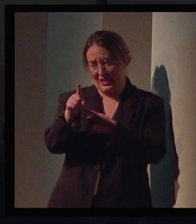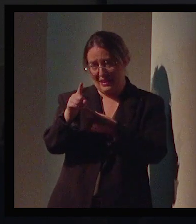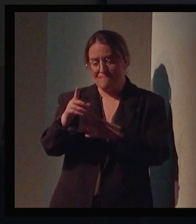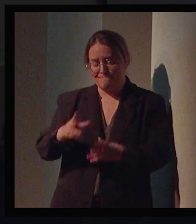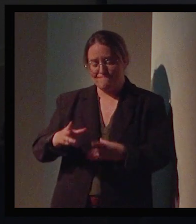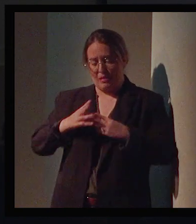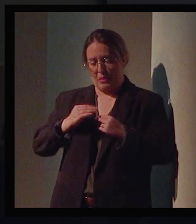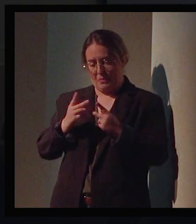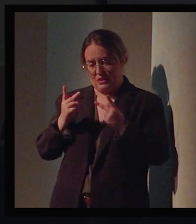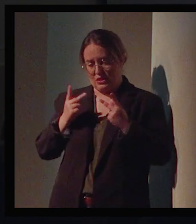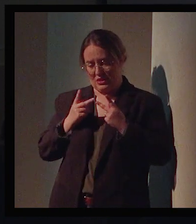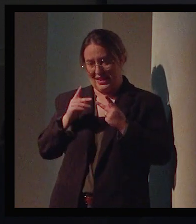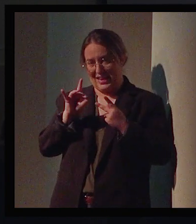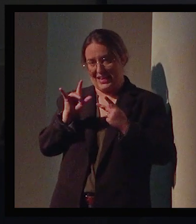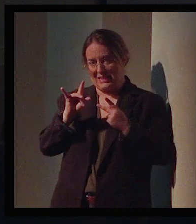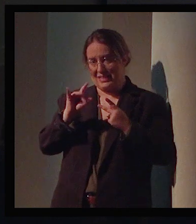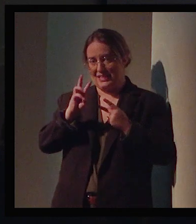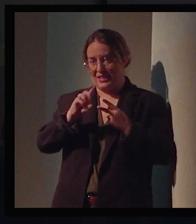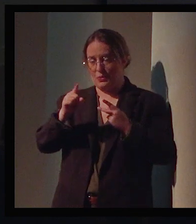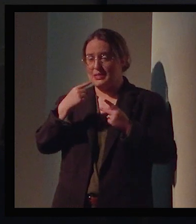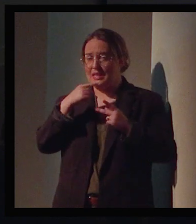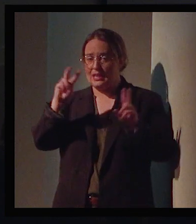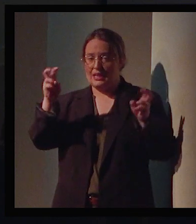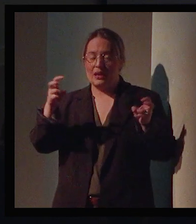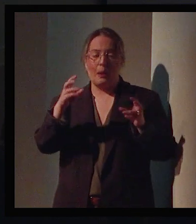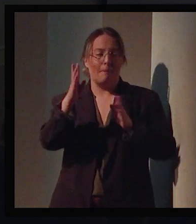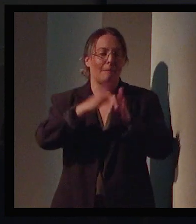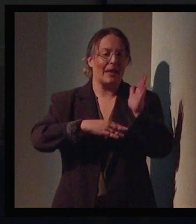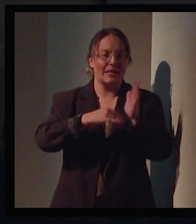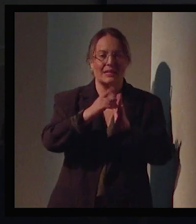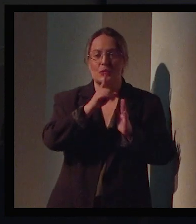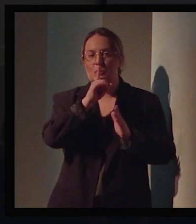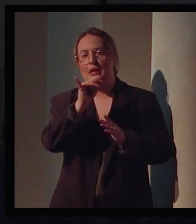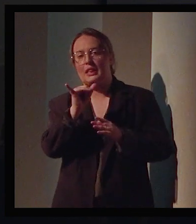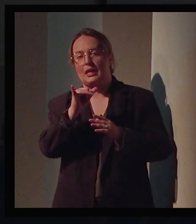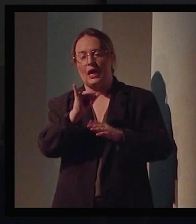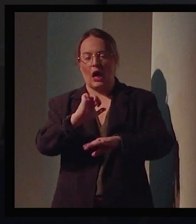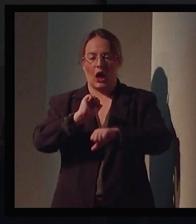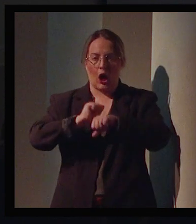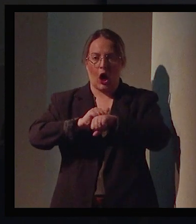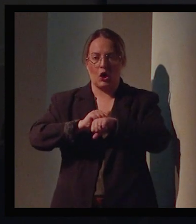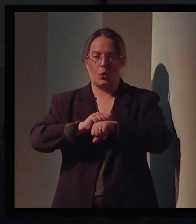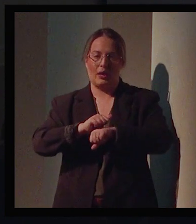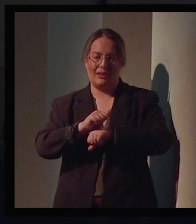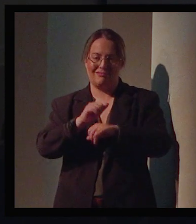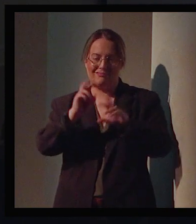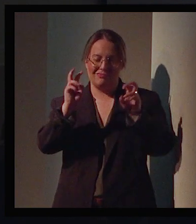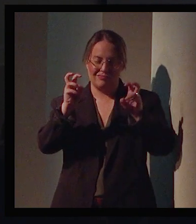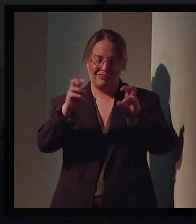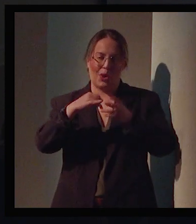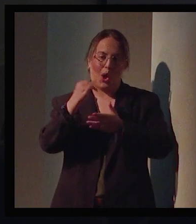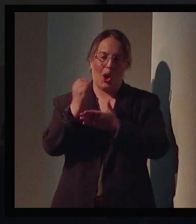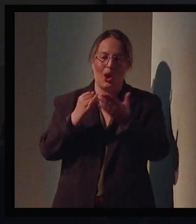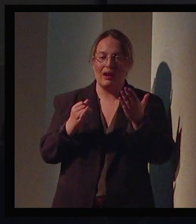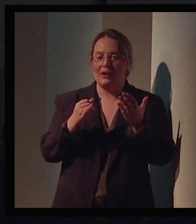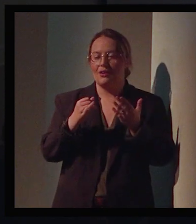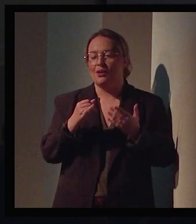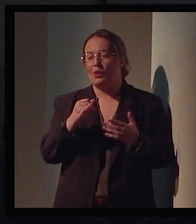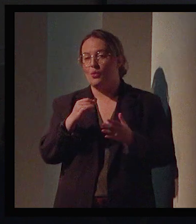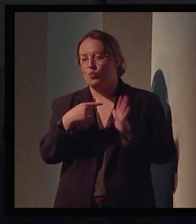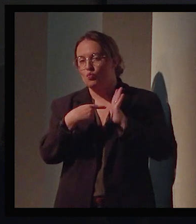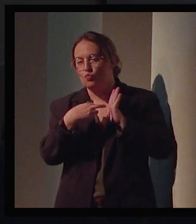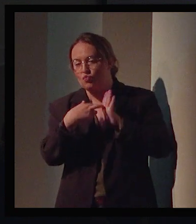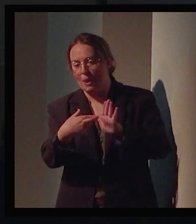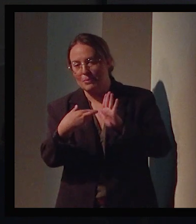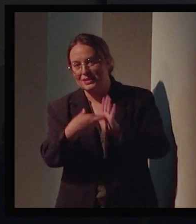1861 when he said, quote, "Painting is essentially a concrete art and can consist only of representation